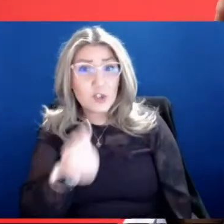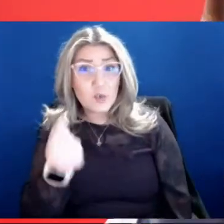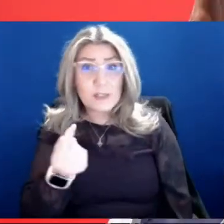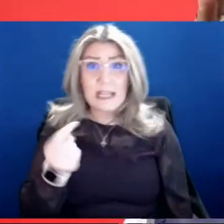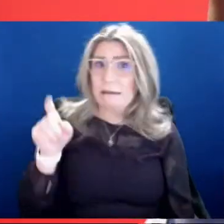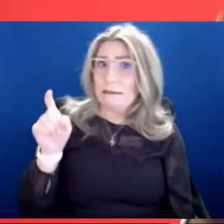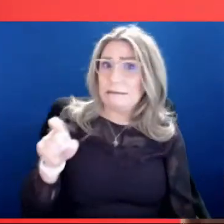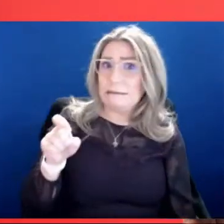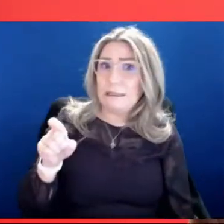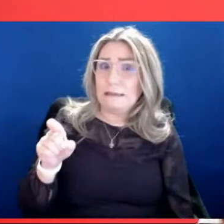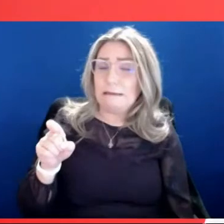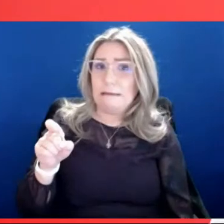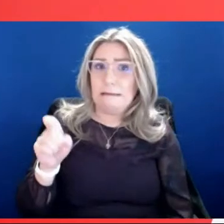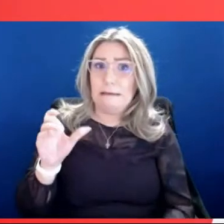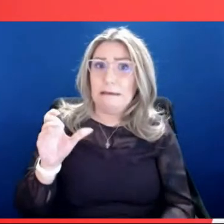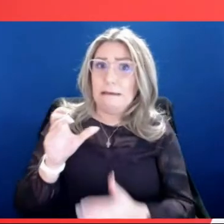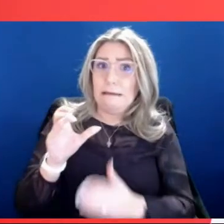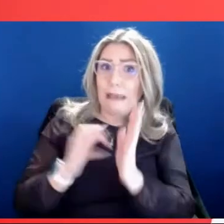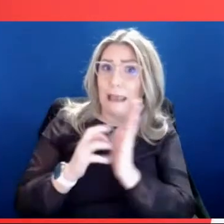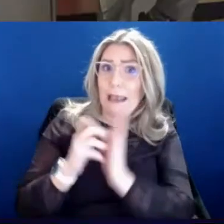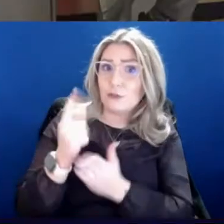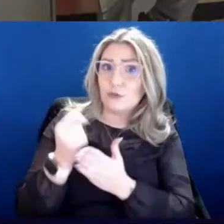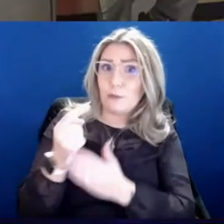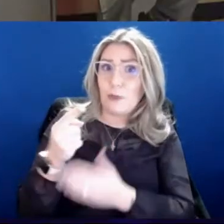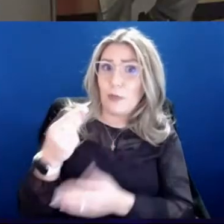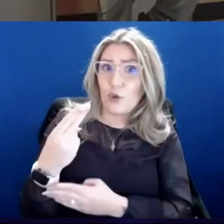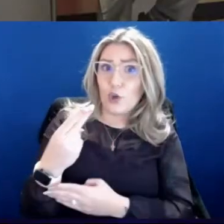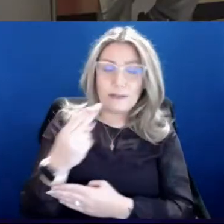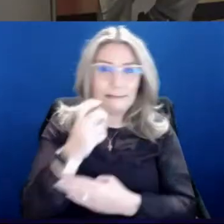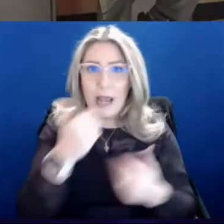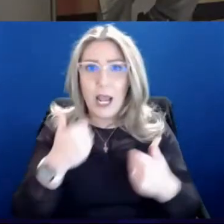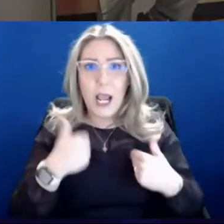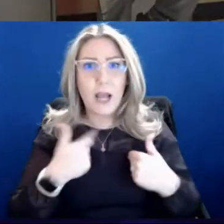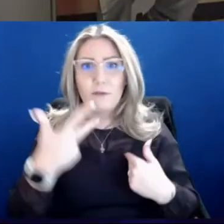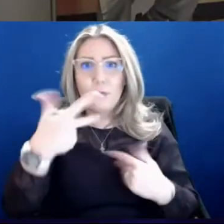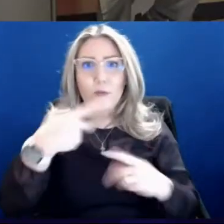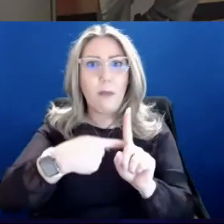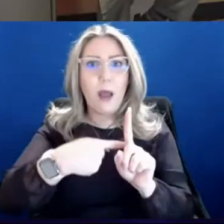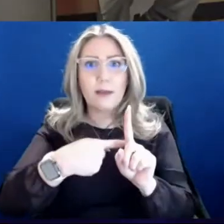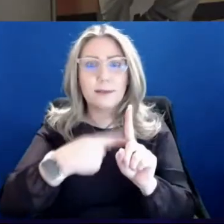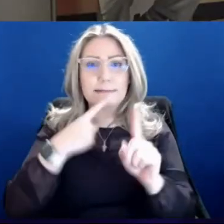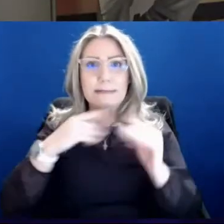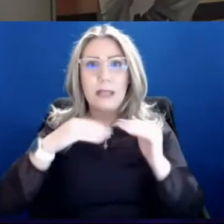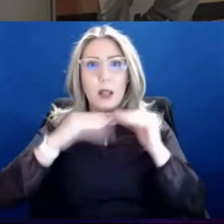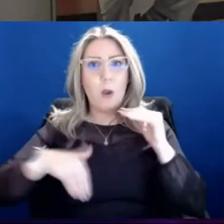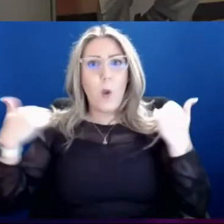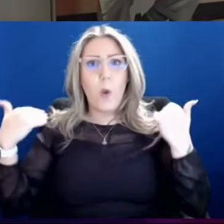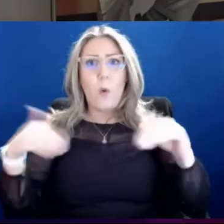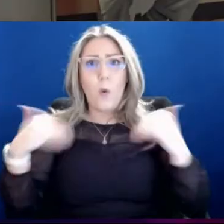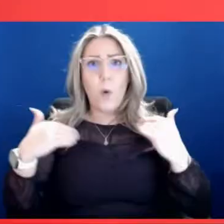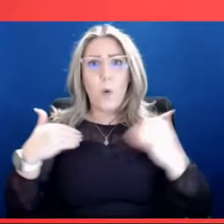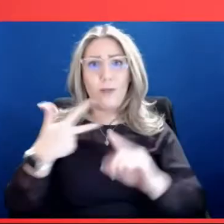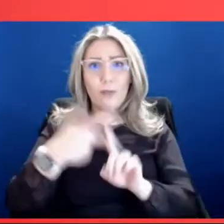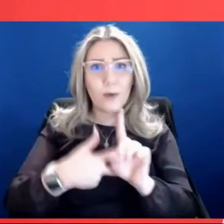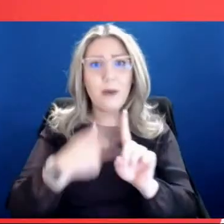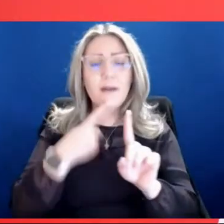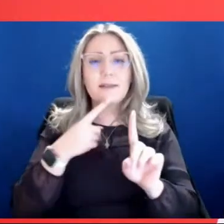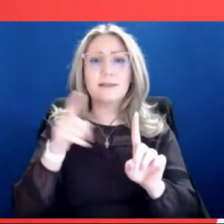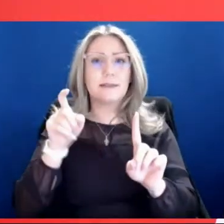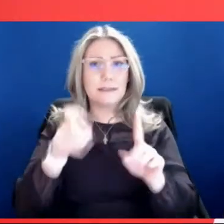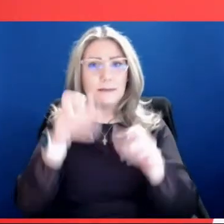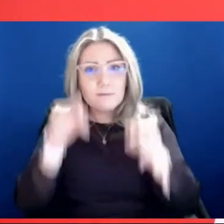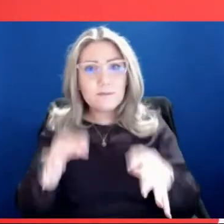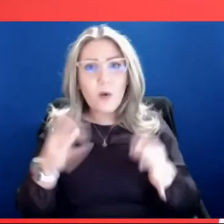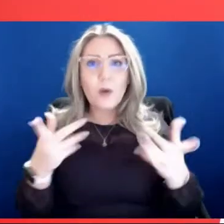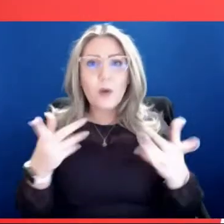cancer treatment on Thursday. She did not have 3 months. That's way Right. less than 3 months. And you have to decide what to do